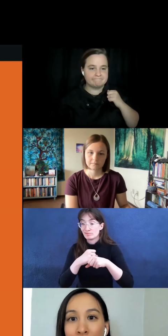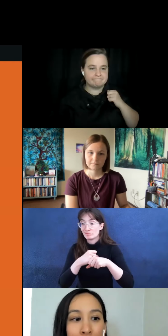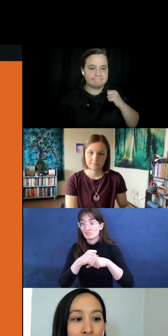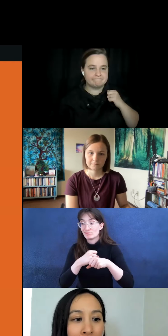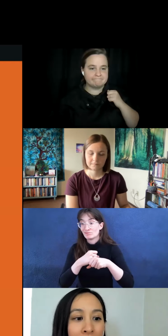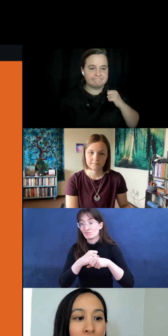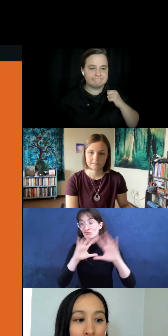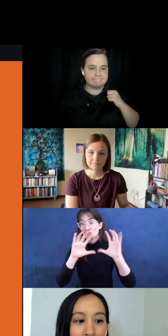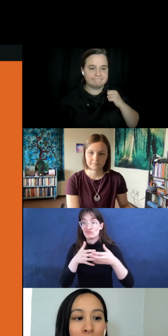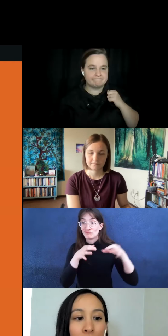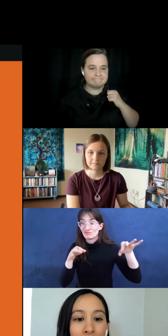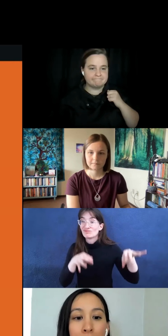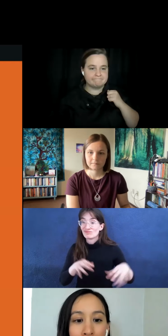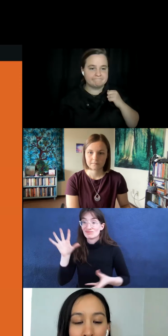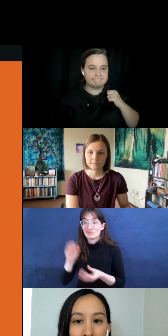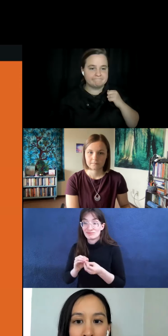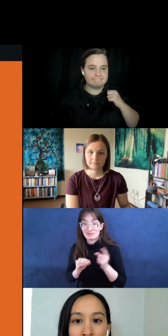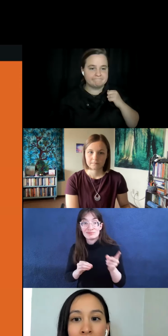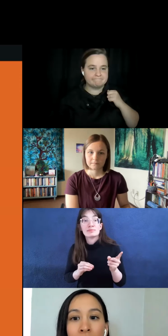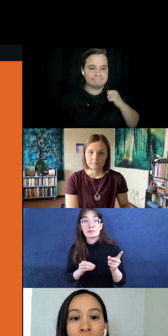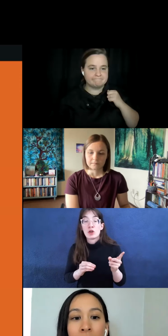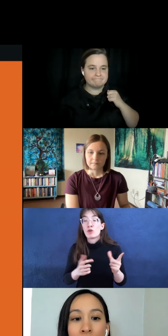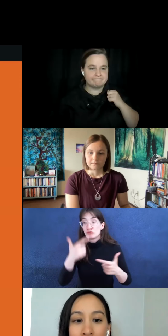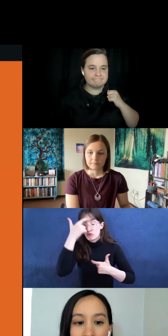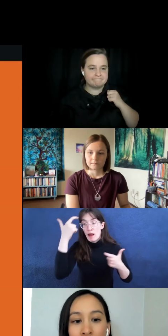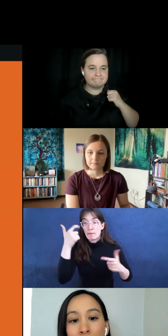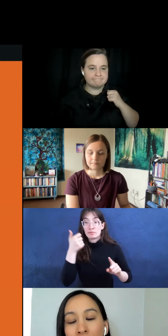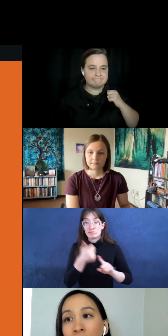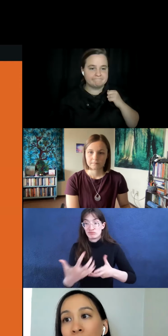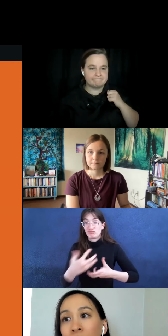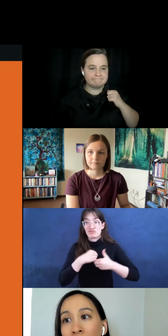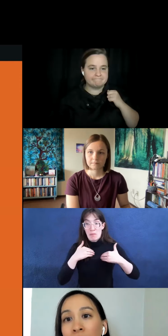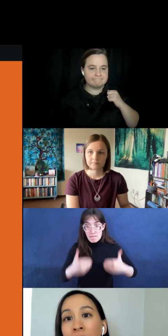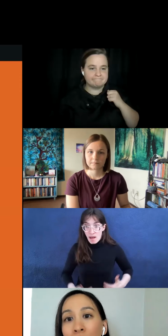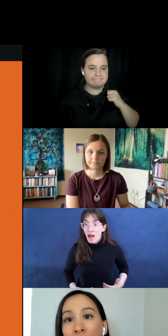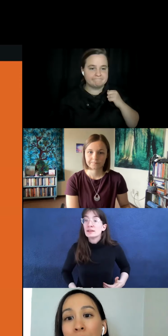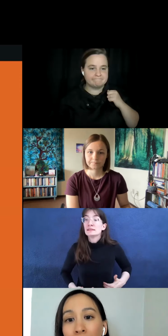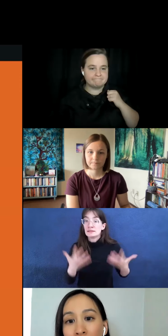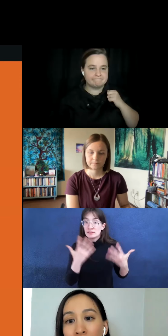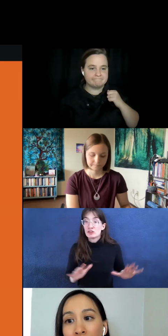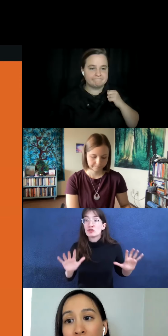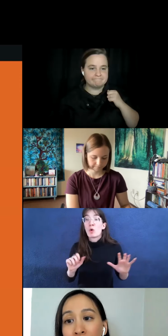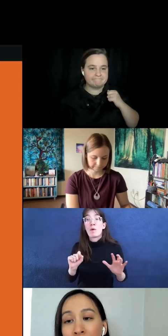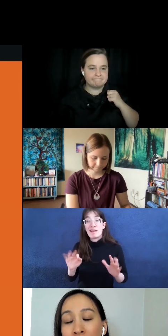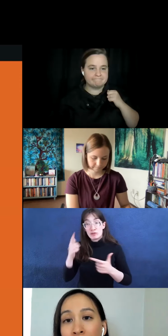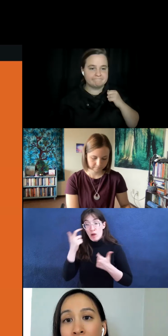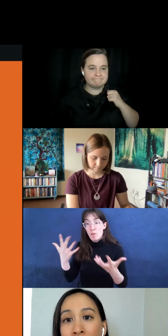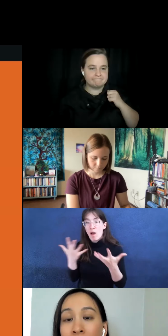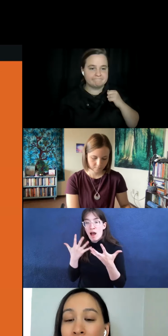again, to repeat, trauma is stored in the body, and to heal trauma, we cannot ignore the body.